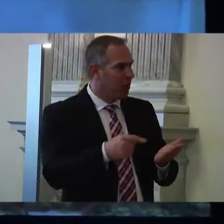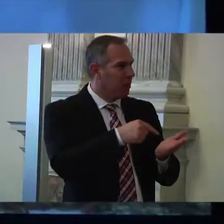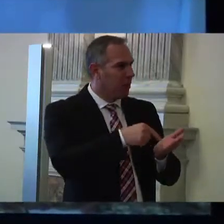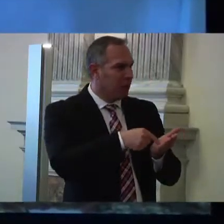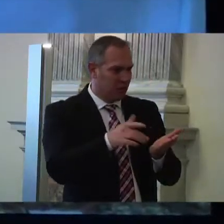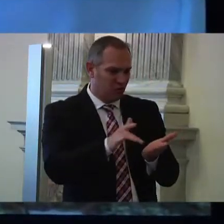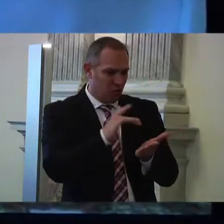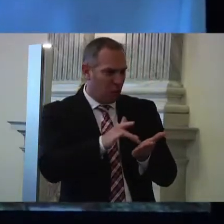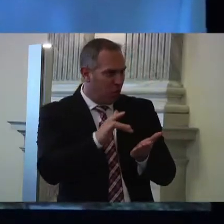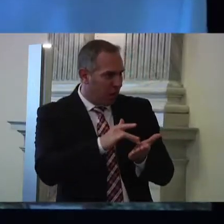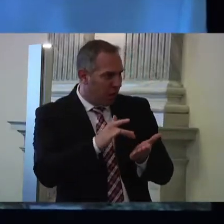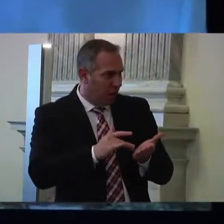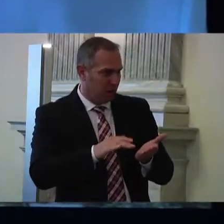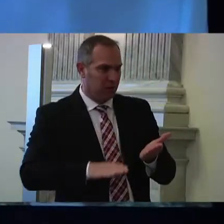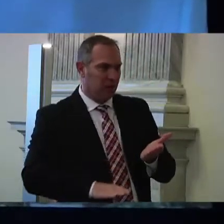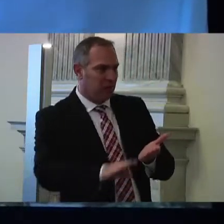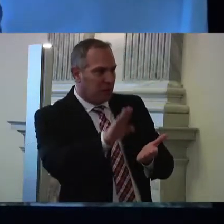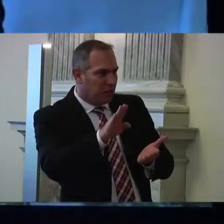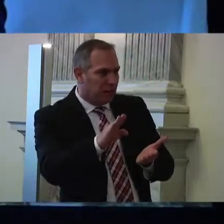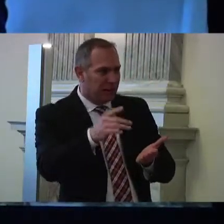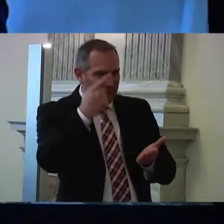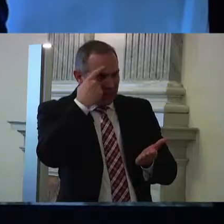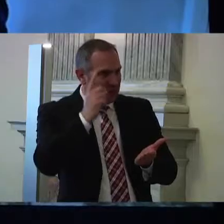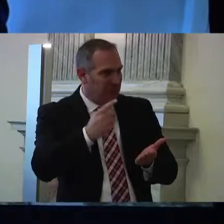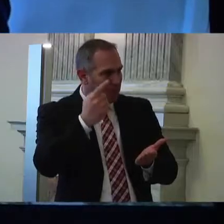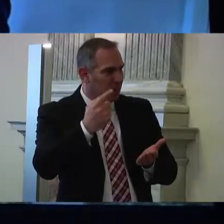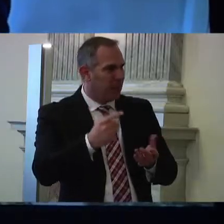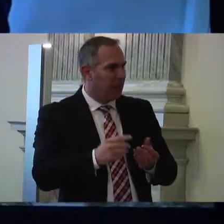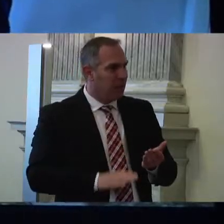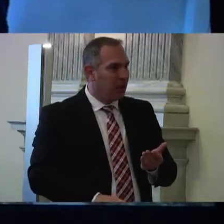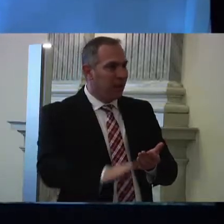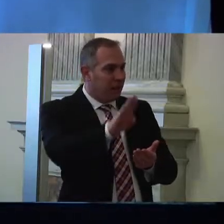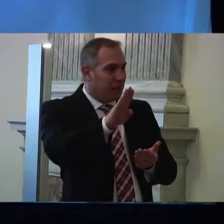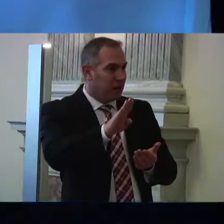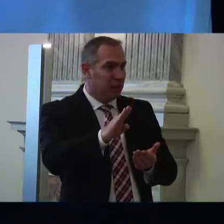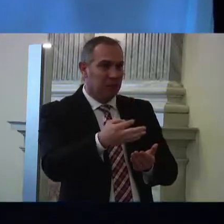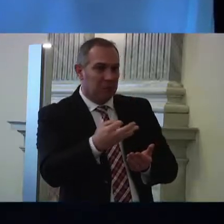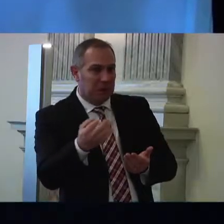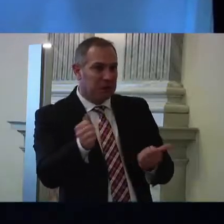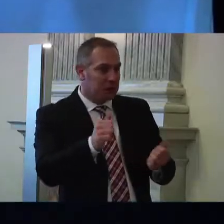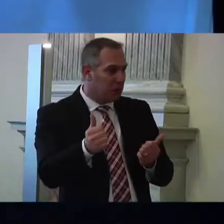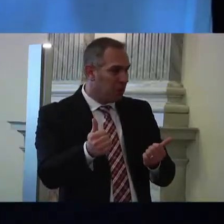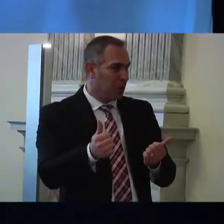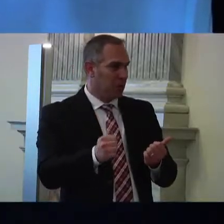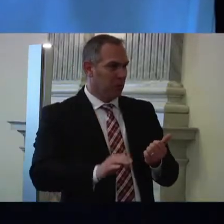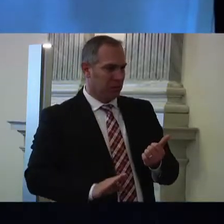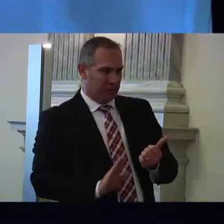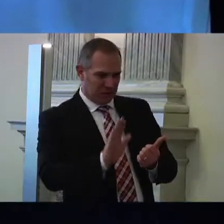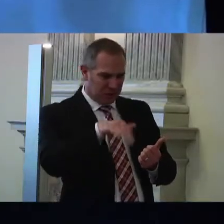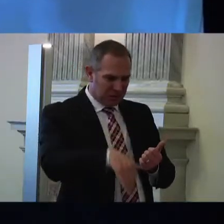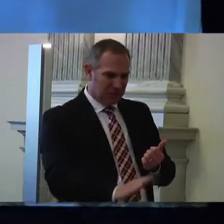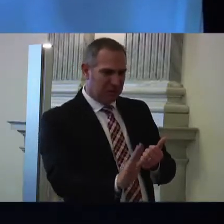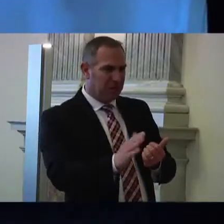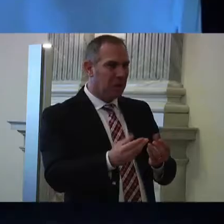And here's the ramp. So what we need to know? Well, we need to know the length of the ramp and we need to know the width of the ramp. And then we have